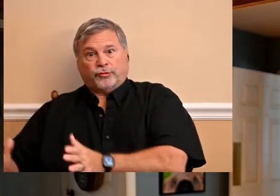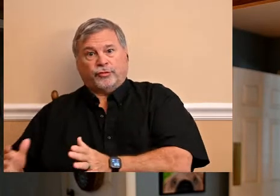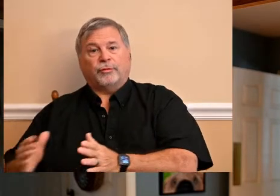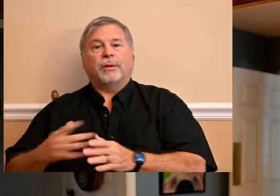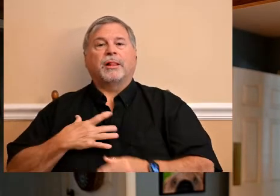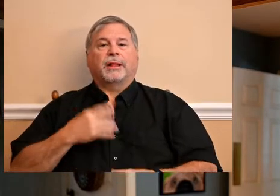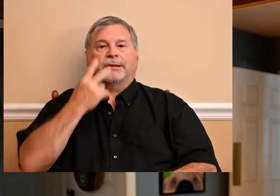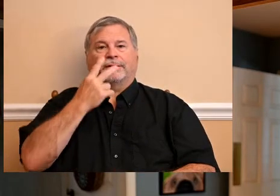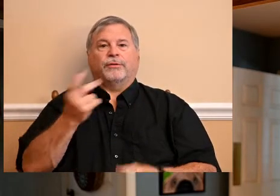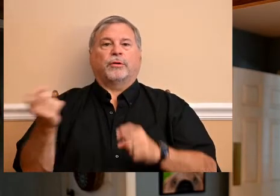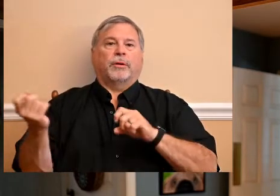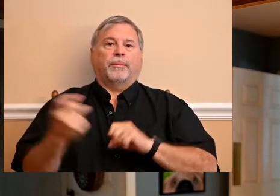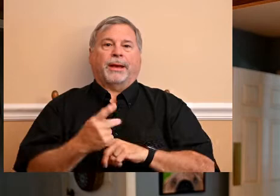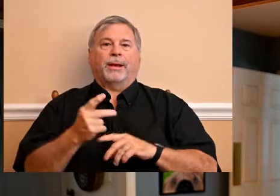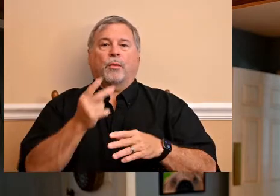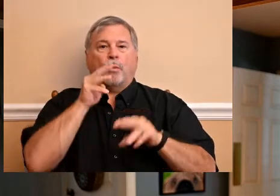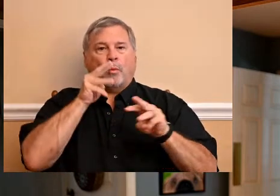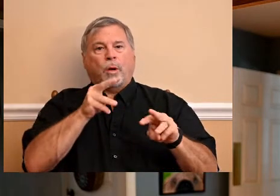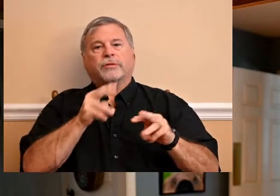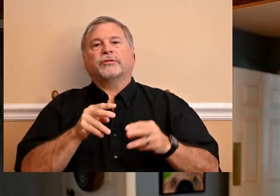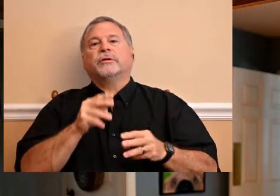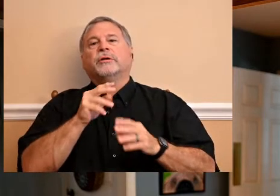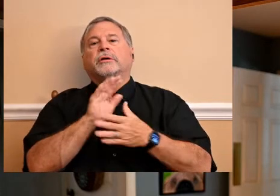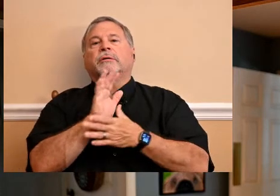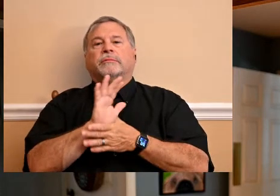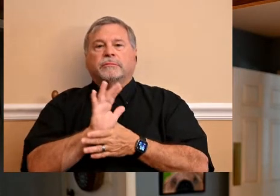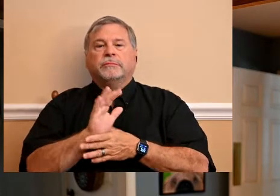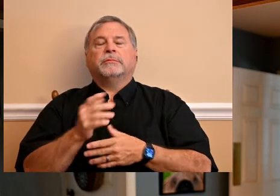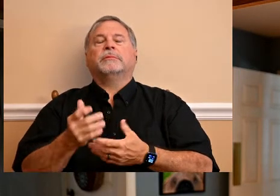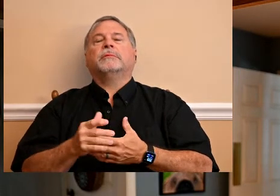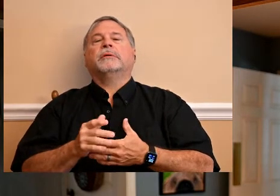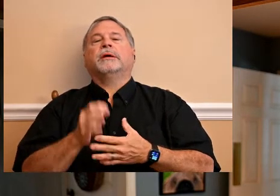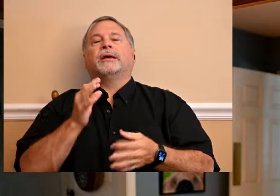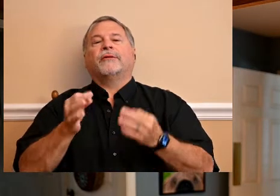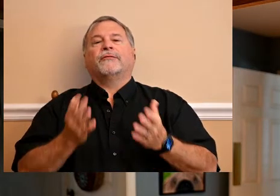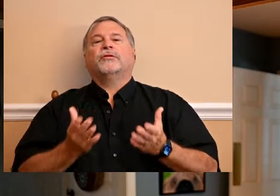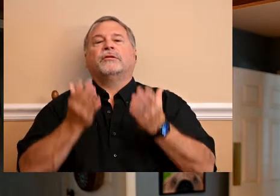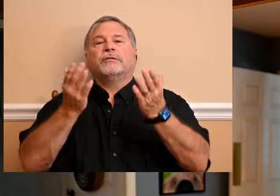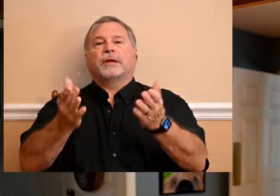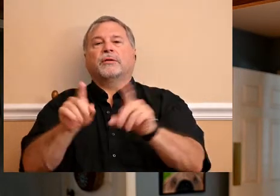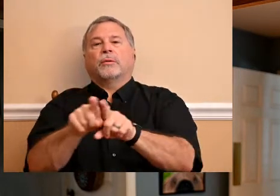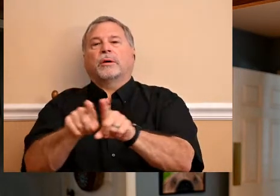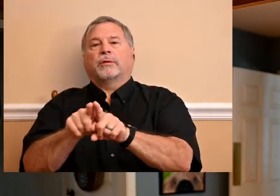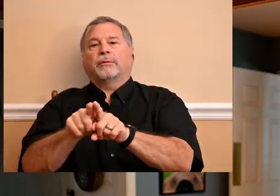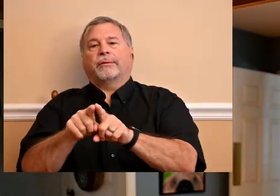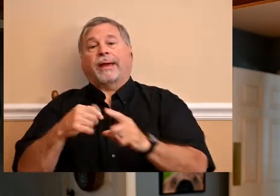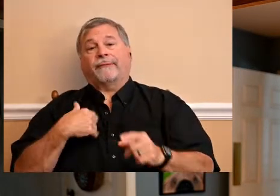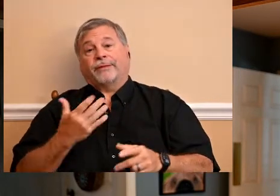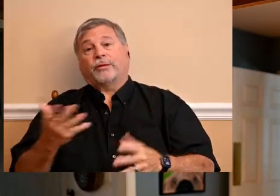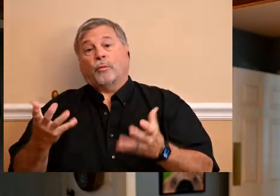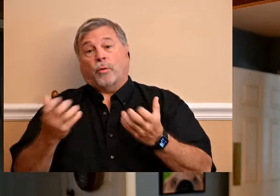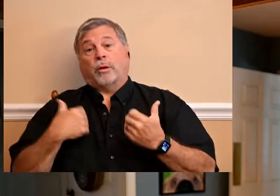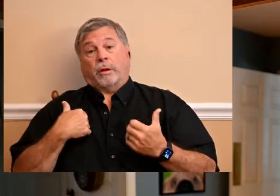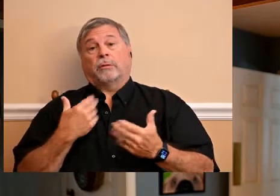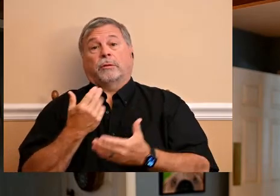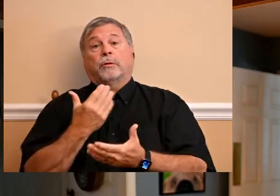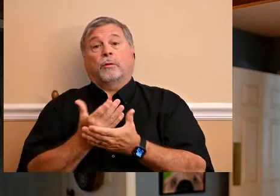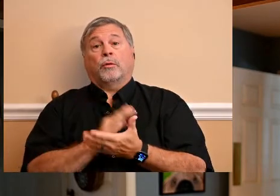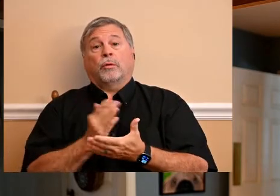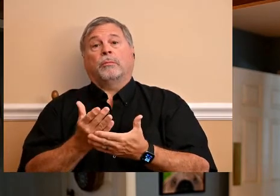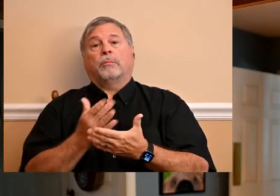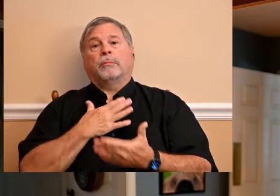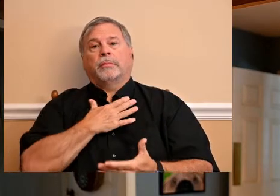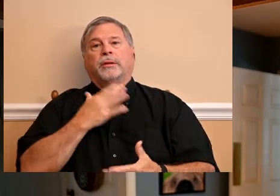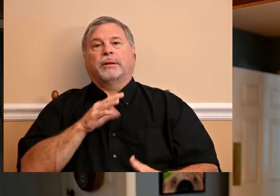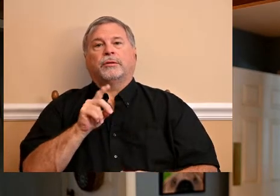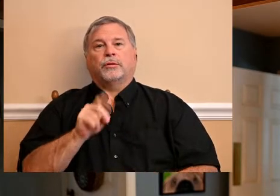family, neighbors. We always like to see you coming back and watching the shows. We'd like to have any kind of suggestions as well. So if you have